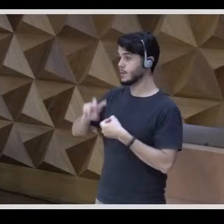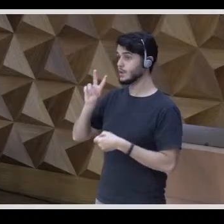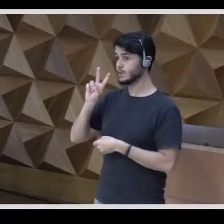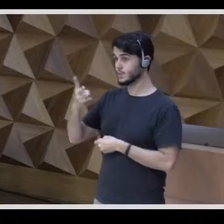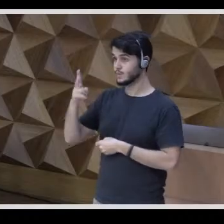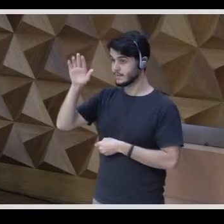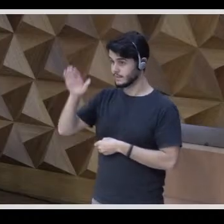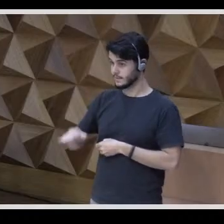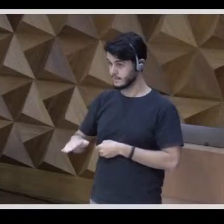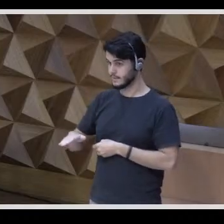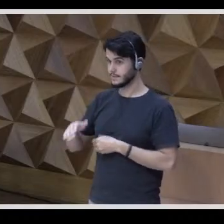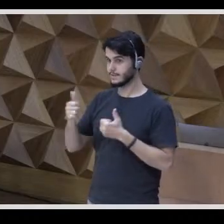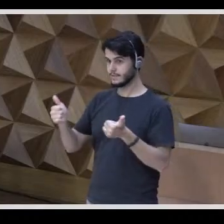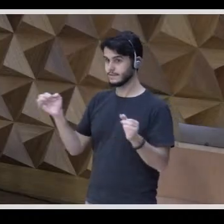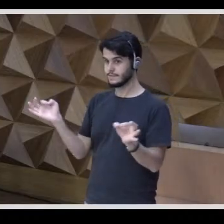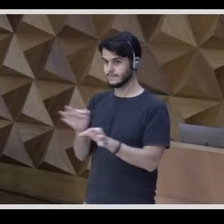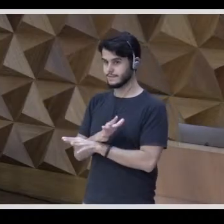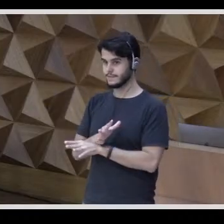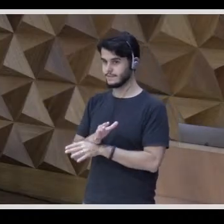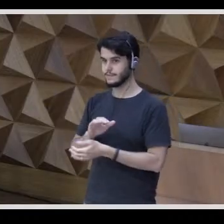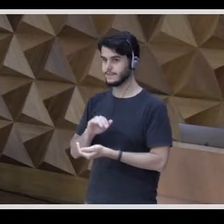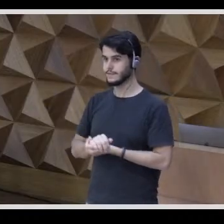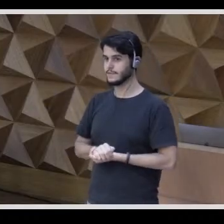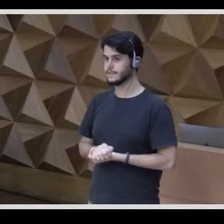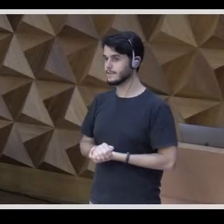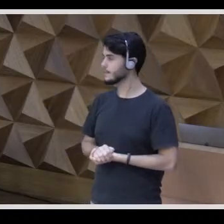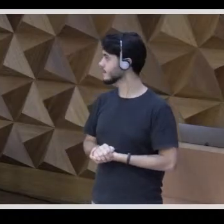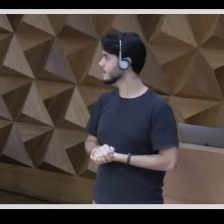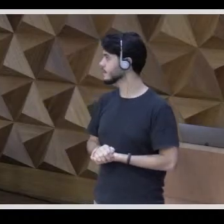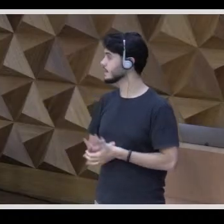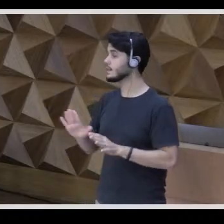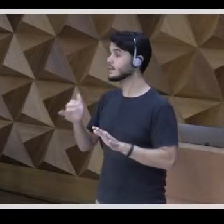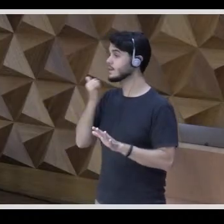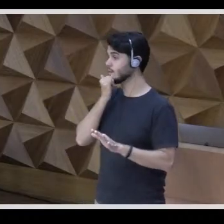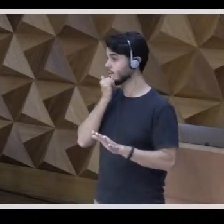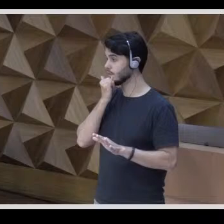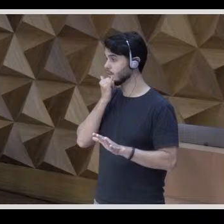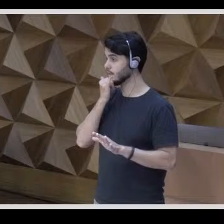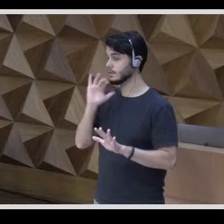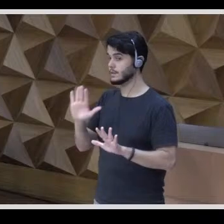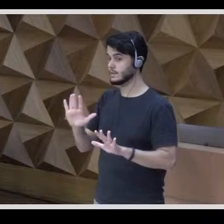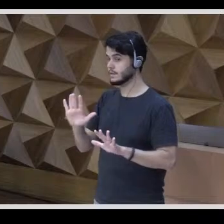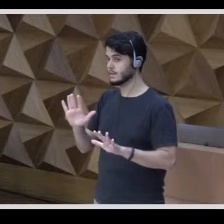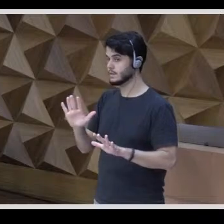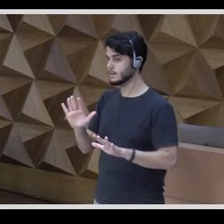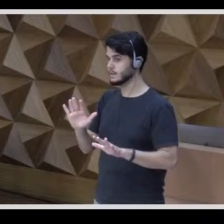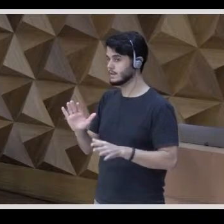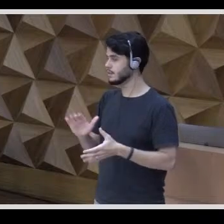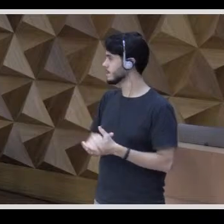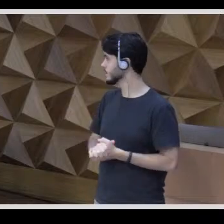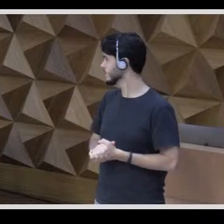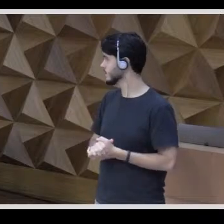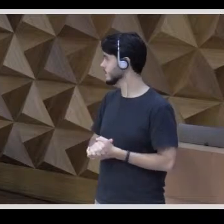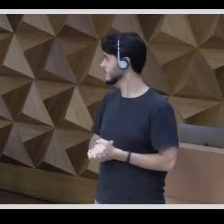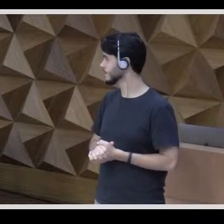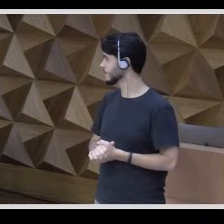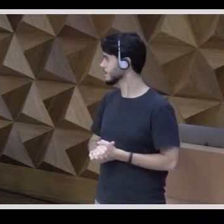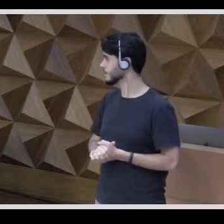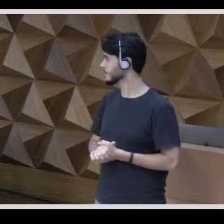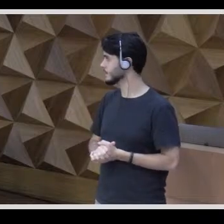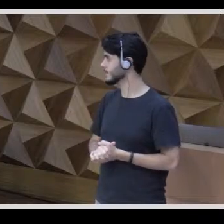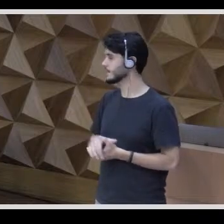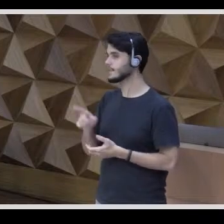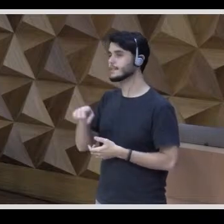Sorry, for the, You have to stay because you're also a keynote for